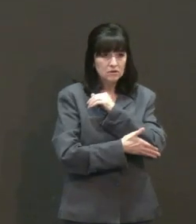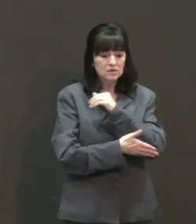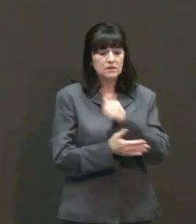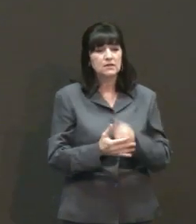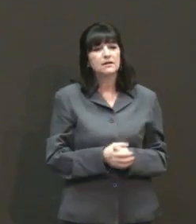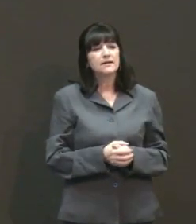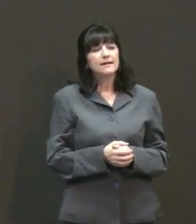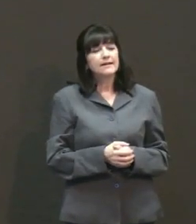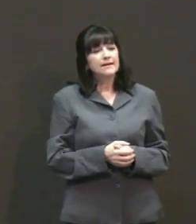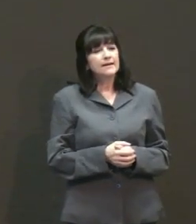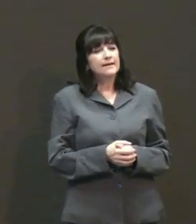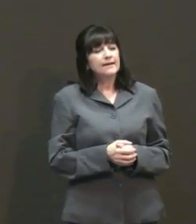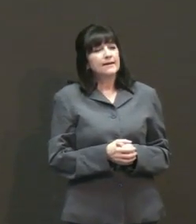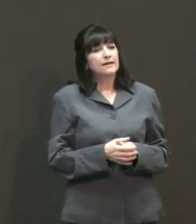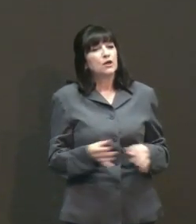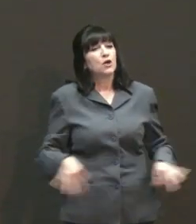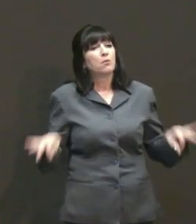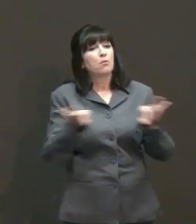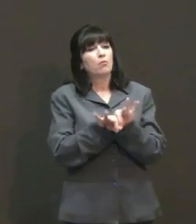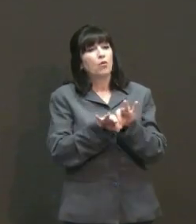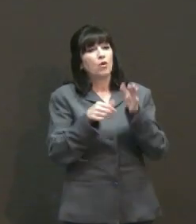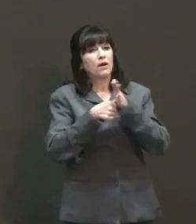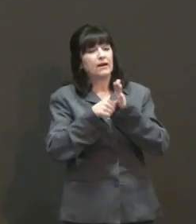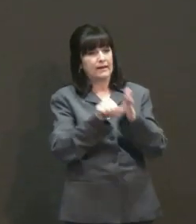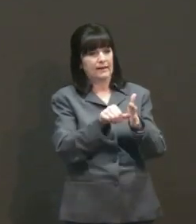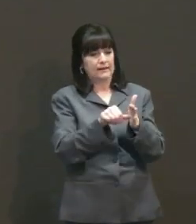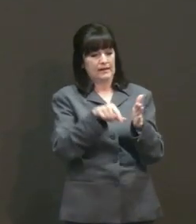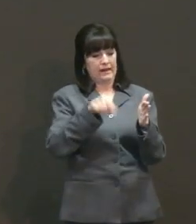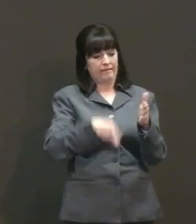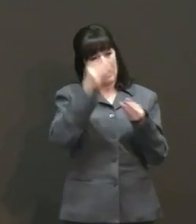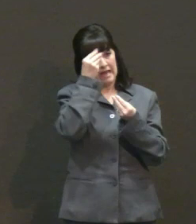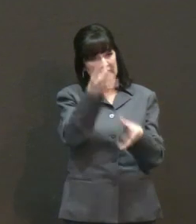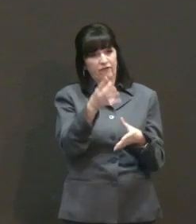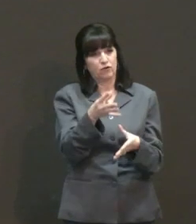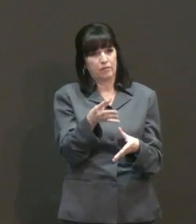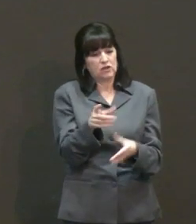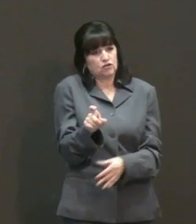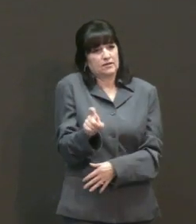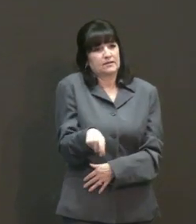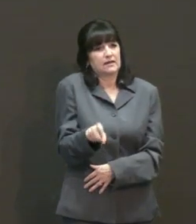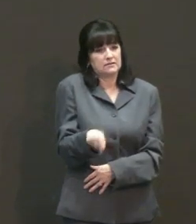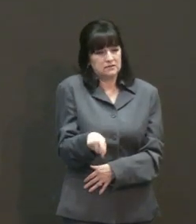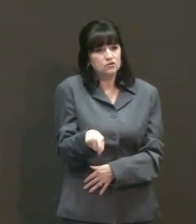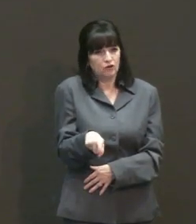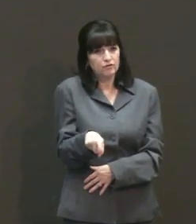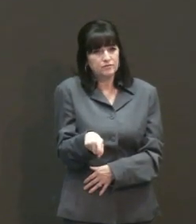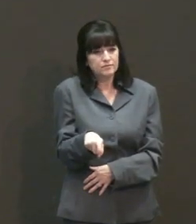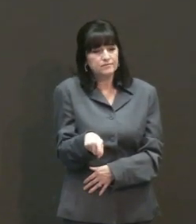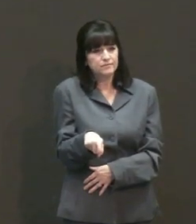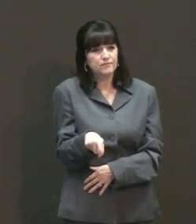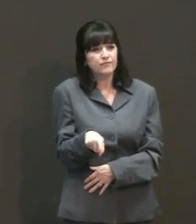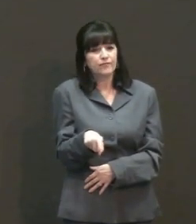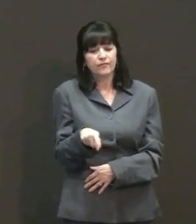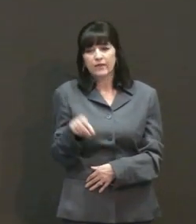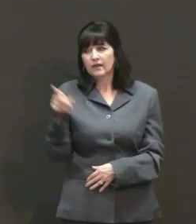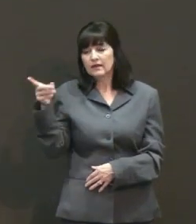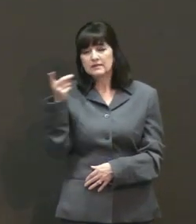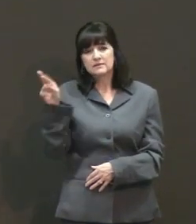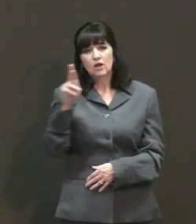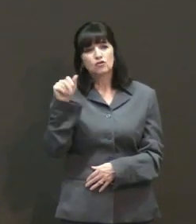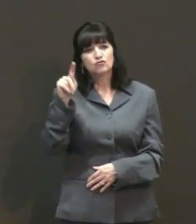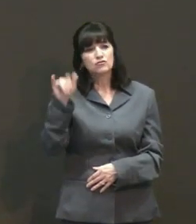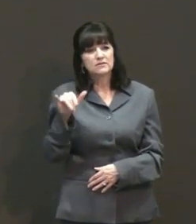necessary information to have for lots of different reasons, not the least of which is that we know that, as Dr. Rattay mentioned earlier,